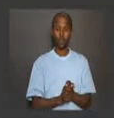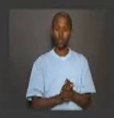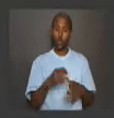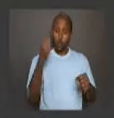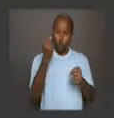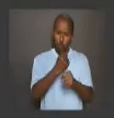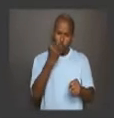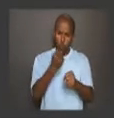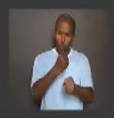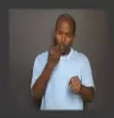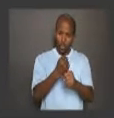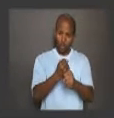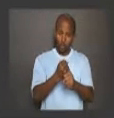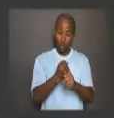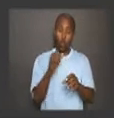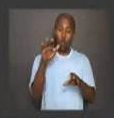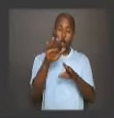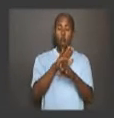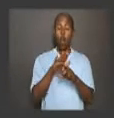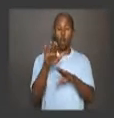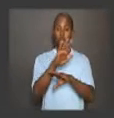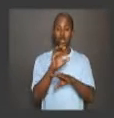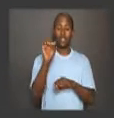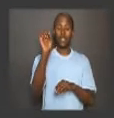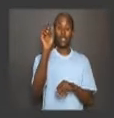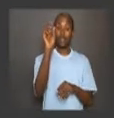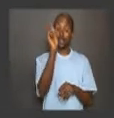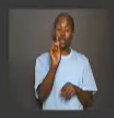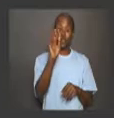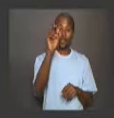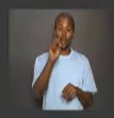Work performed on Sundays or